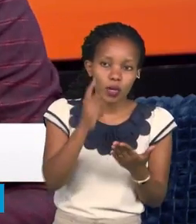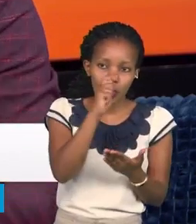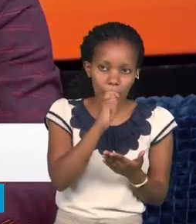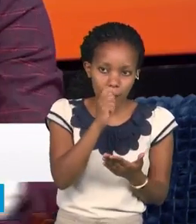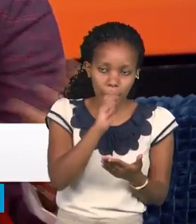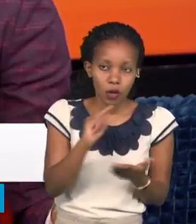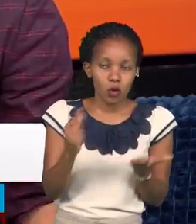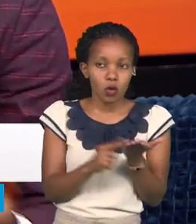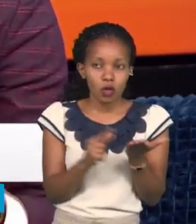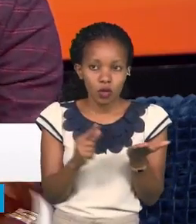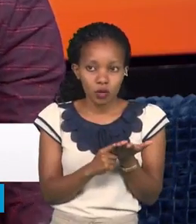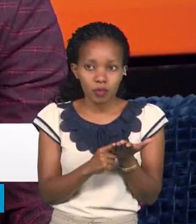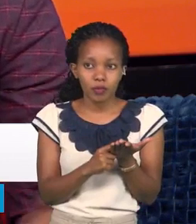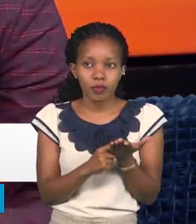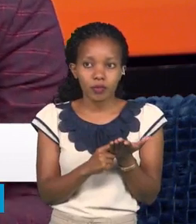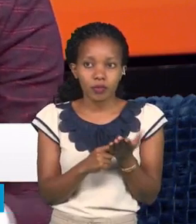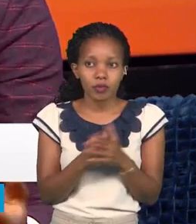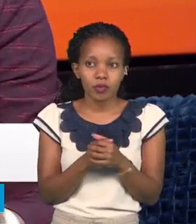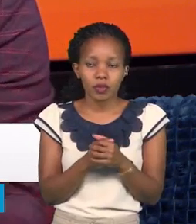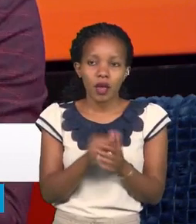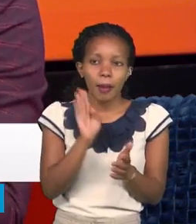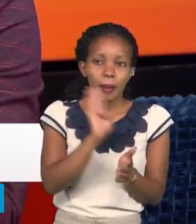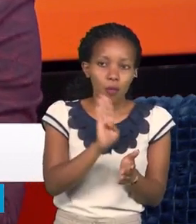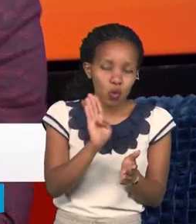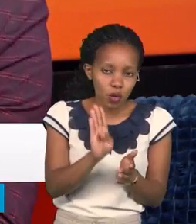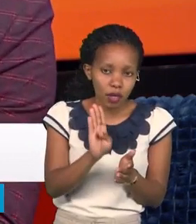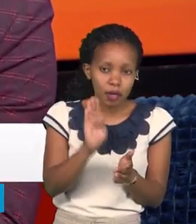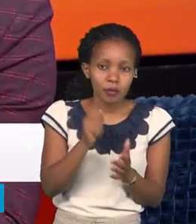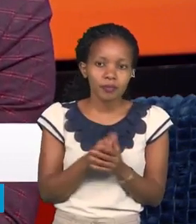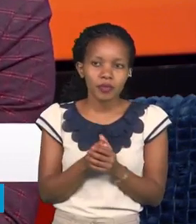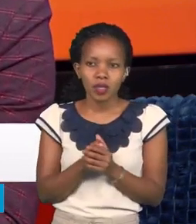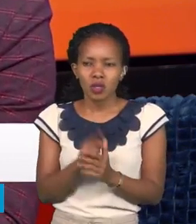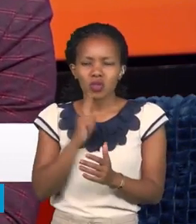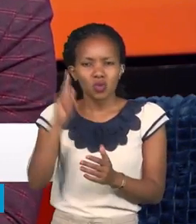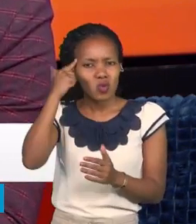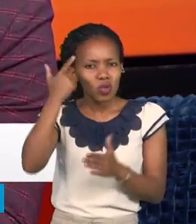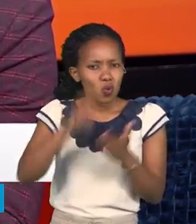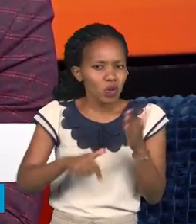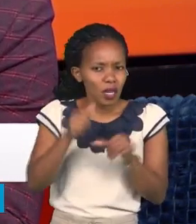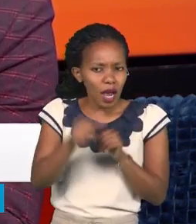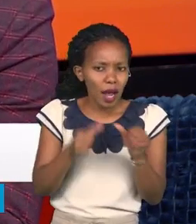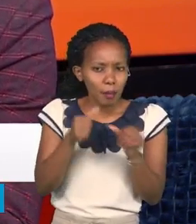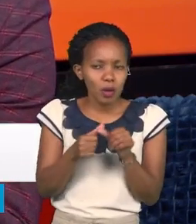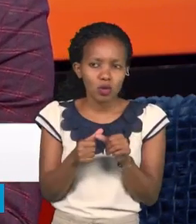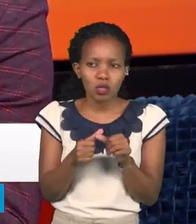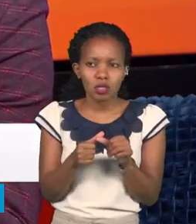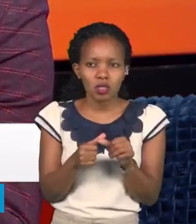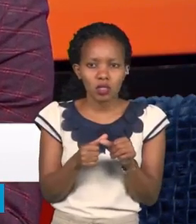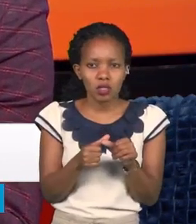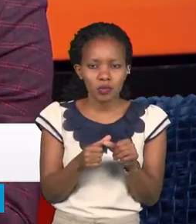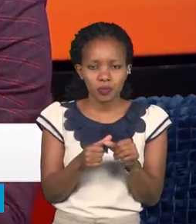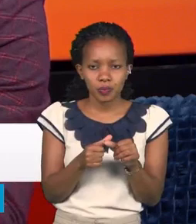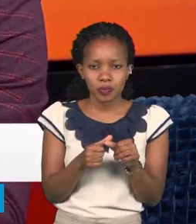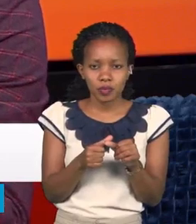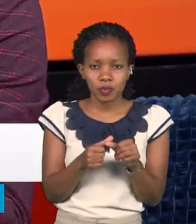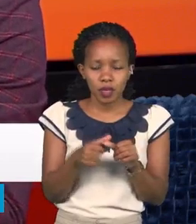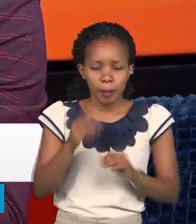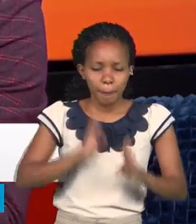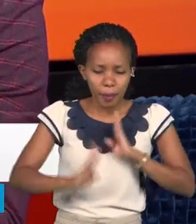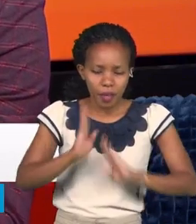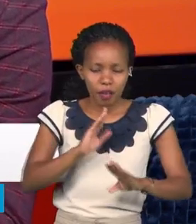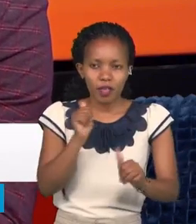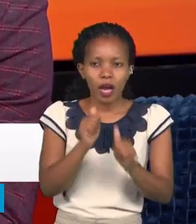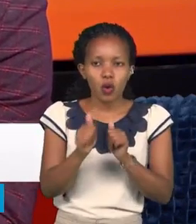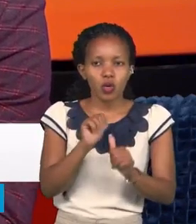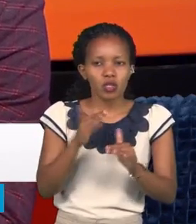yeah. we actually all over kind of the yeah. continent in Burundi. Yeah. Yeah. What do you think about the discipline mm-hmm. to self maybe